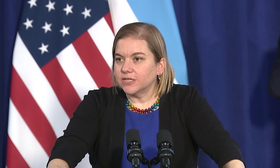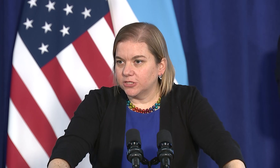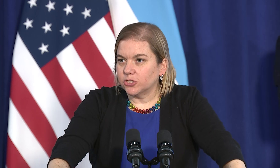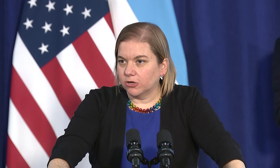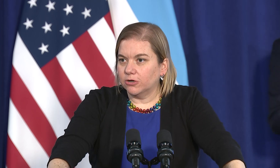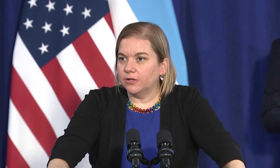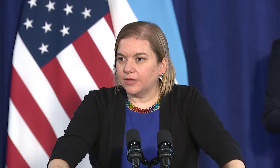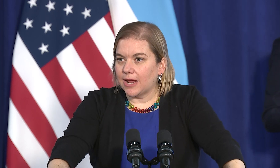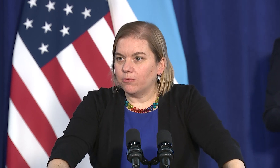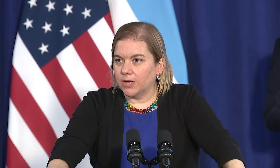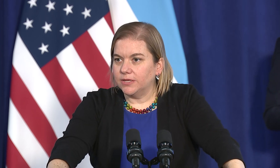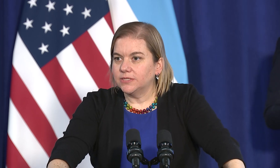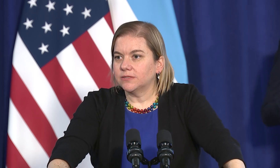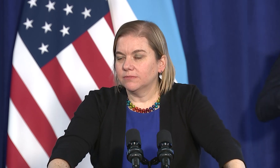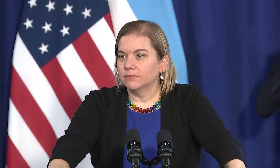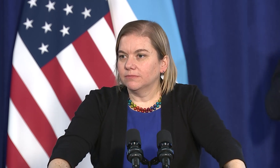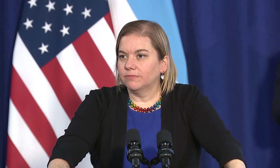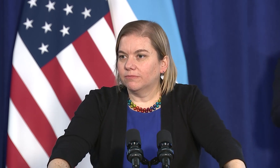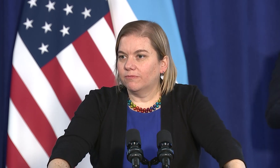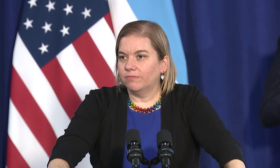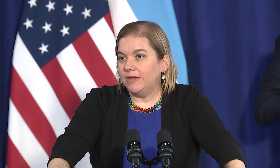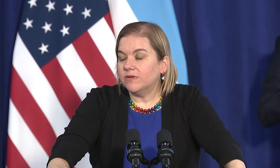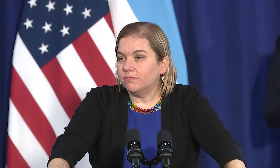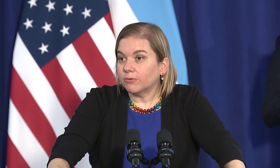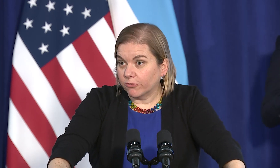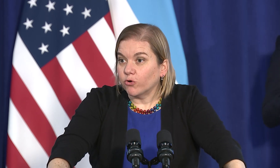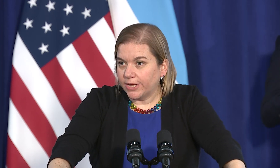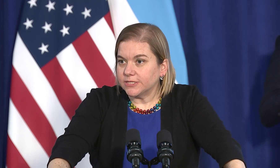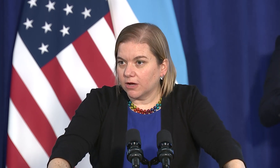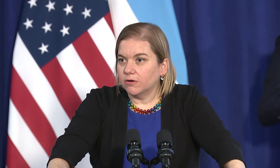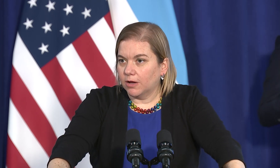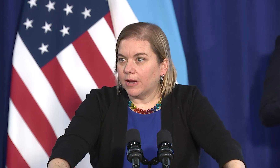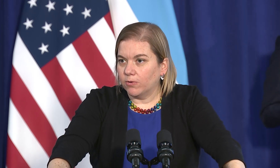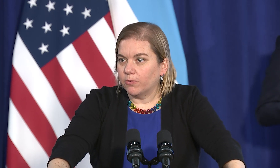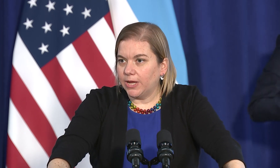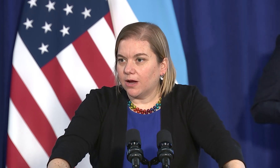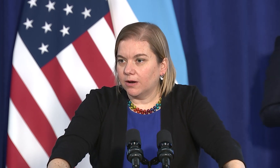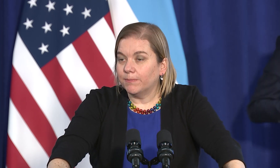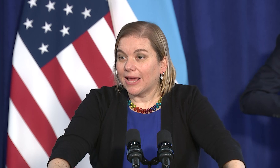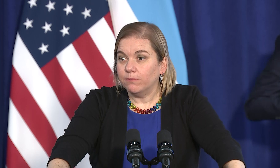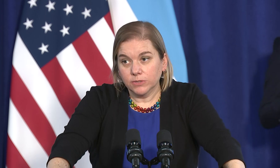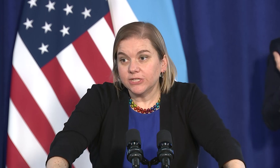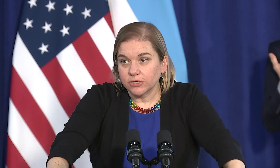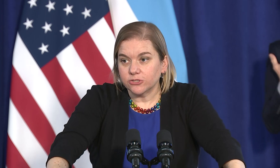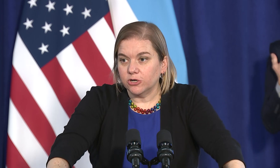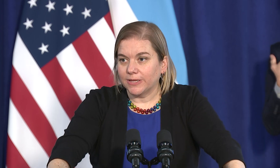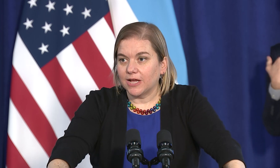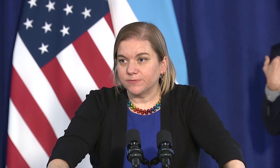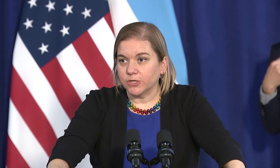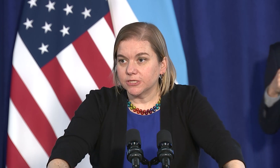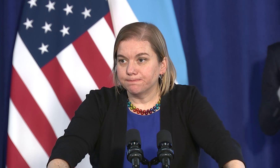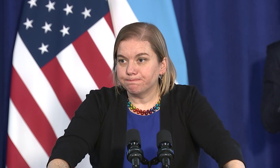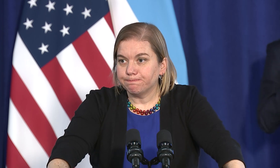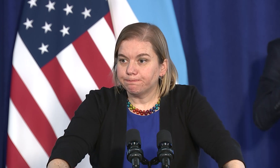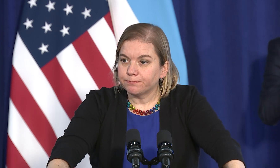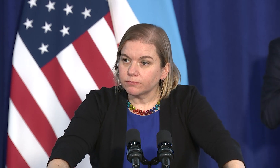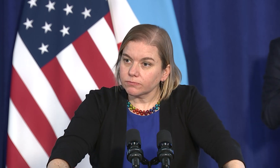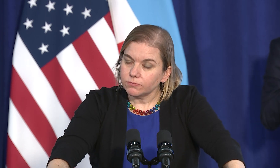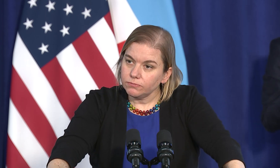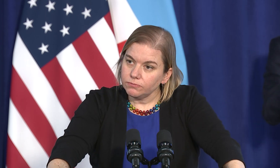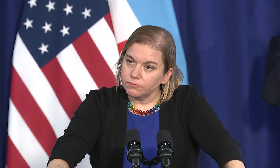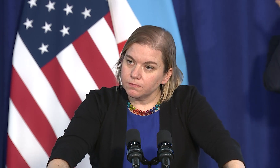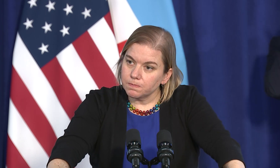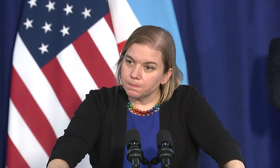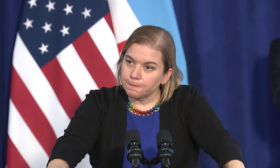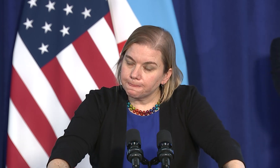am less concerned than I was even 3 or 4 days ago about where we are, but I'm still concerned about the hospitals. And the